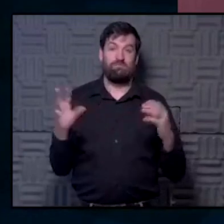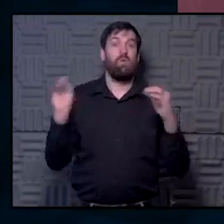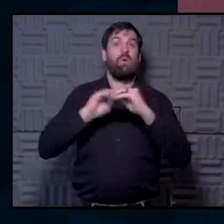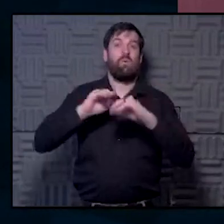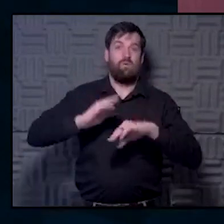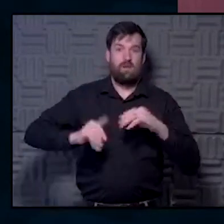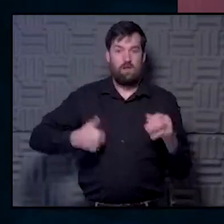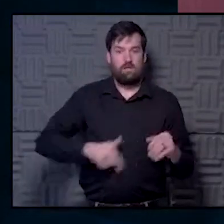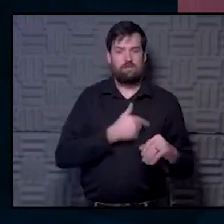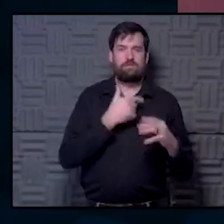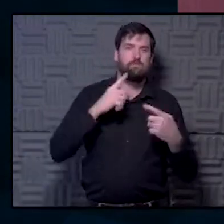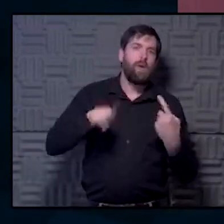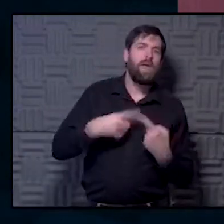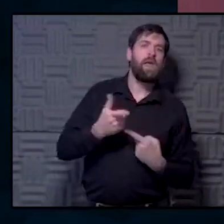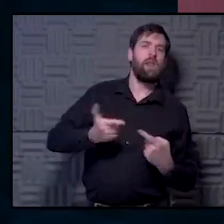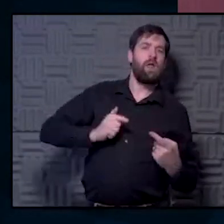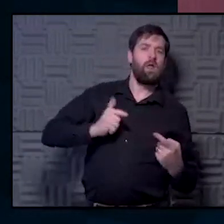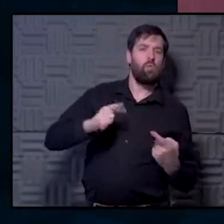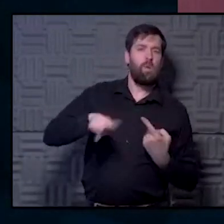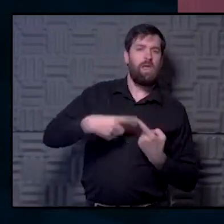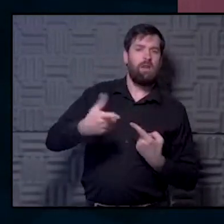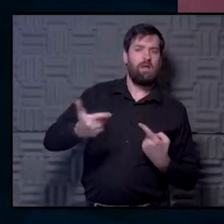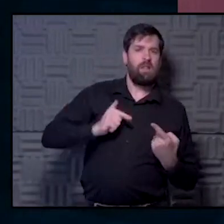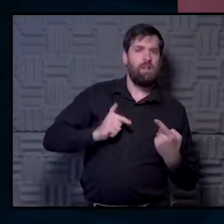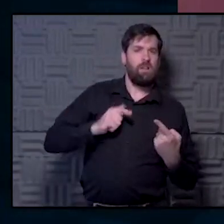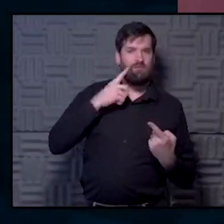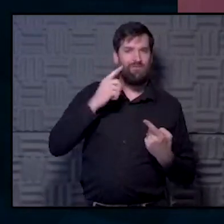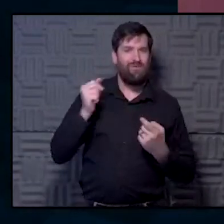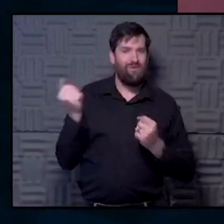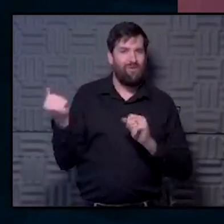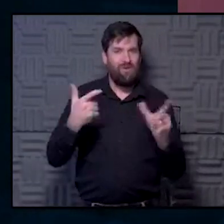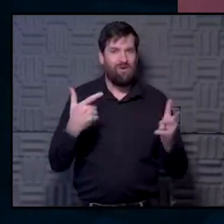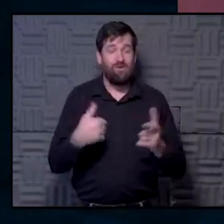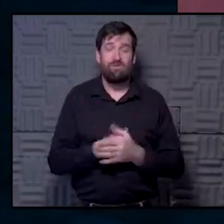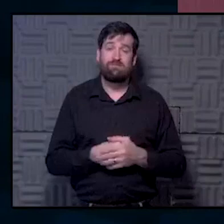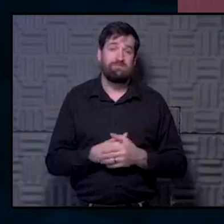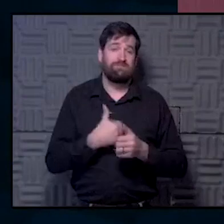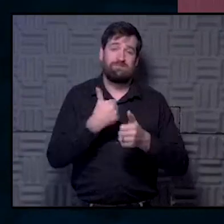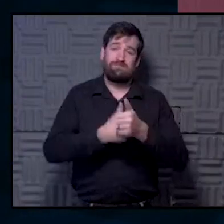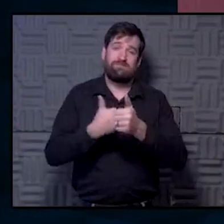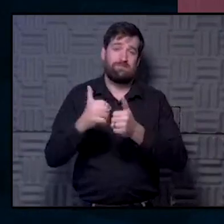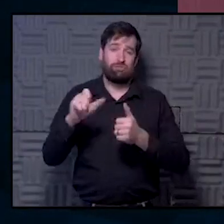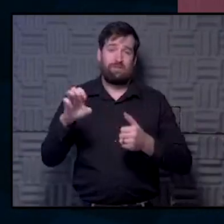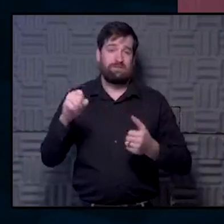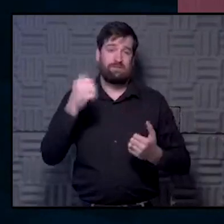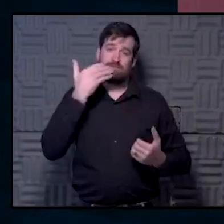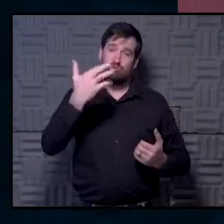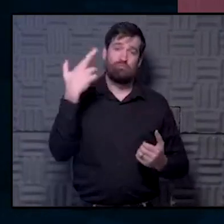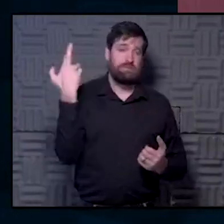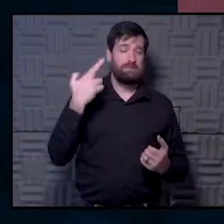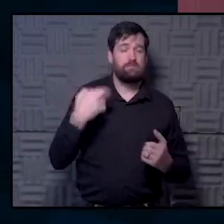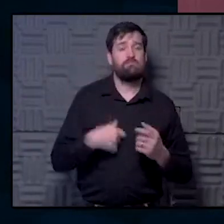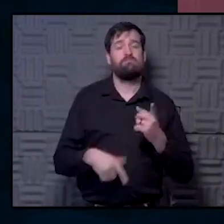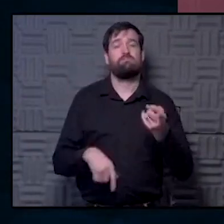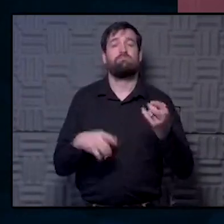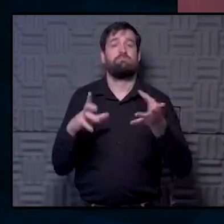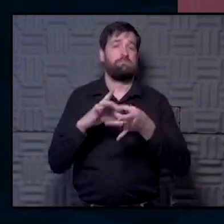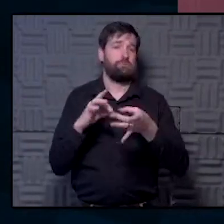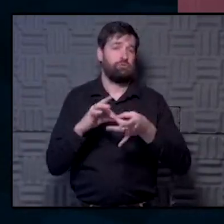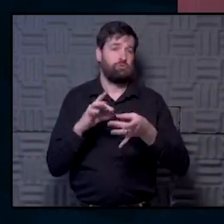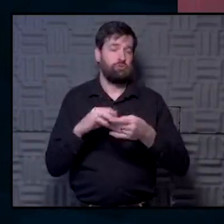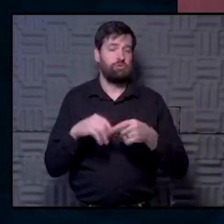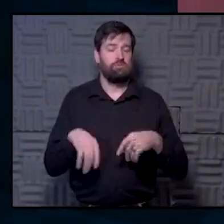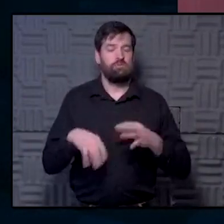get asking when it will be my turn for all in each of the cases for good reason. You point out